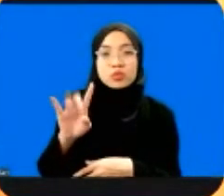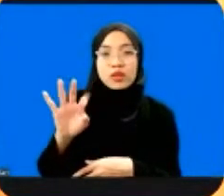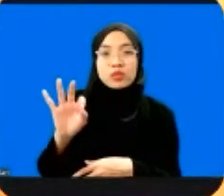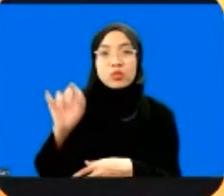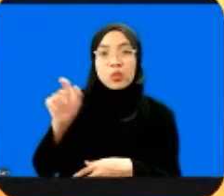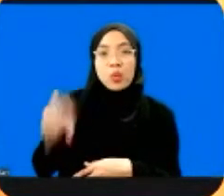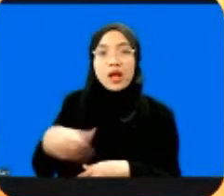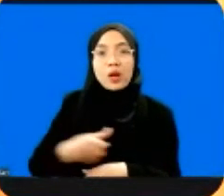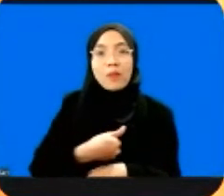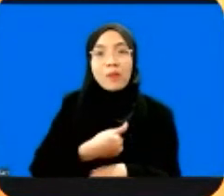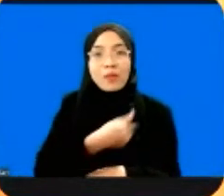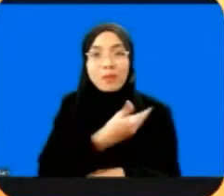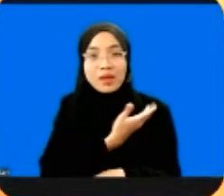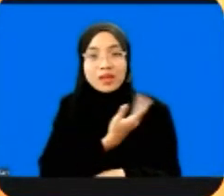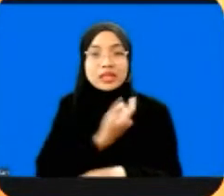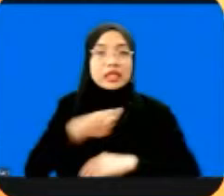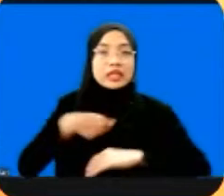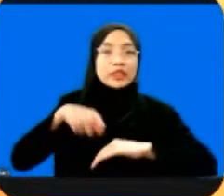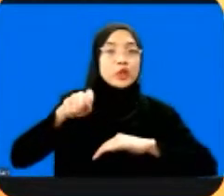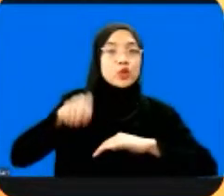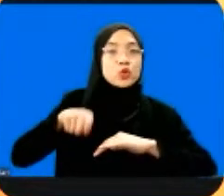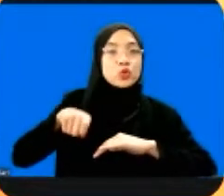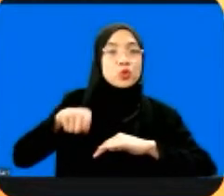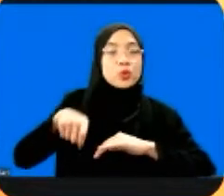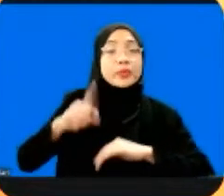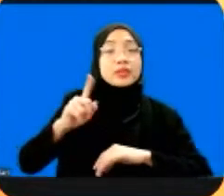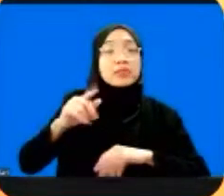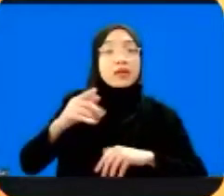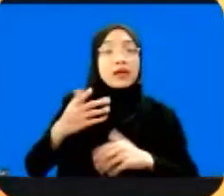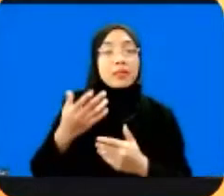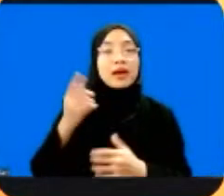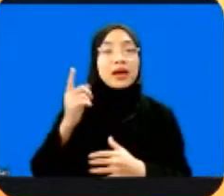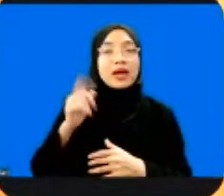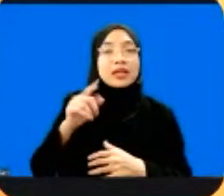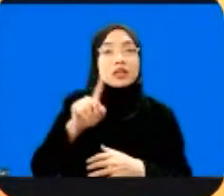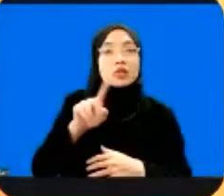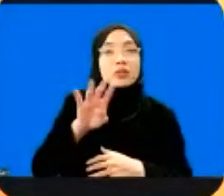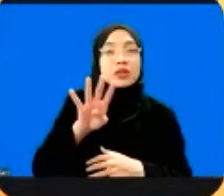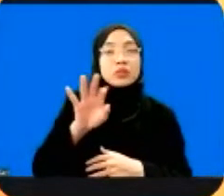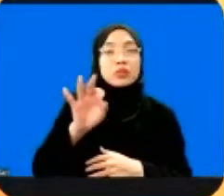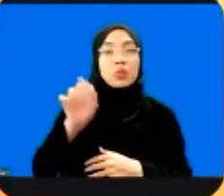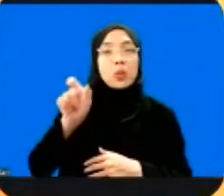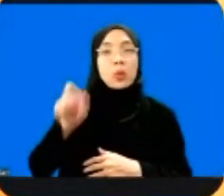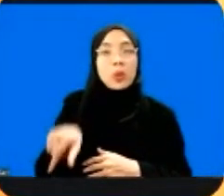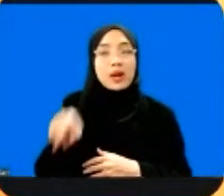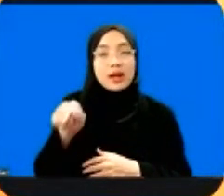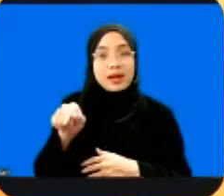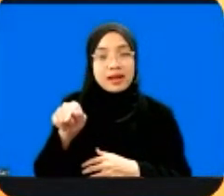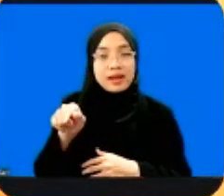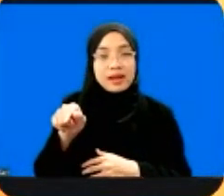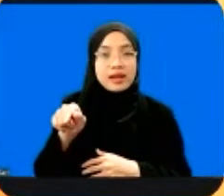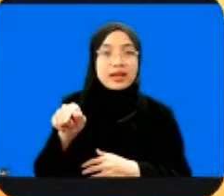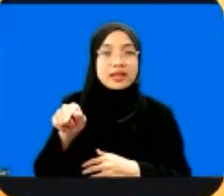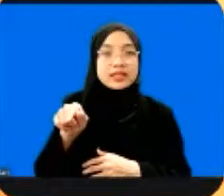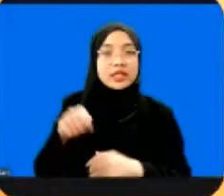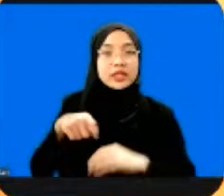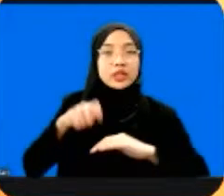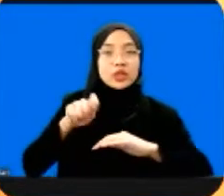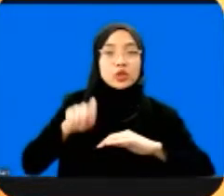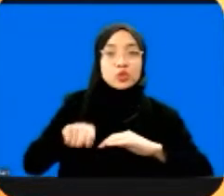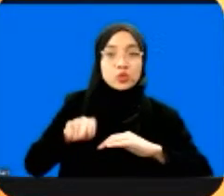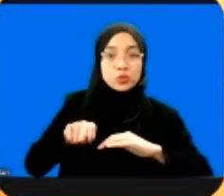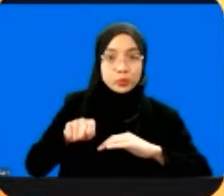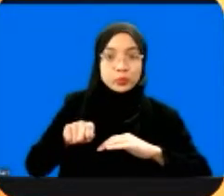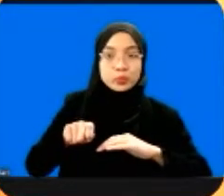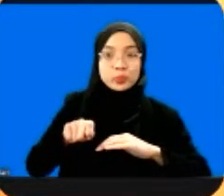punished for disinformation back in 1960s under the military dictatorship of